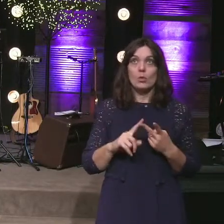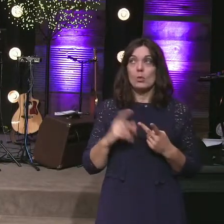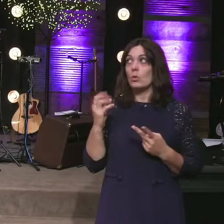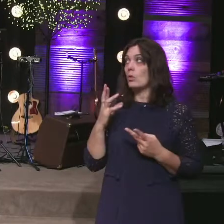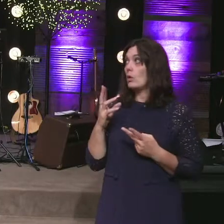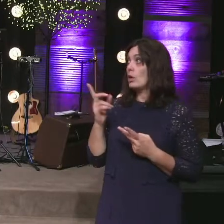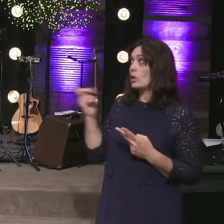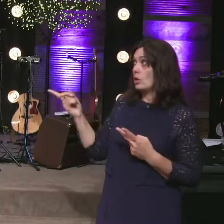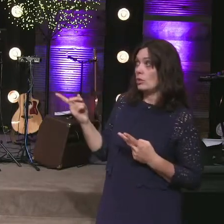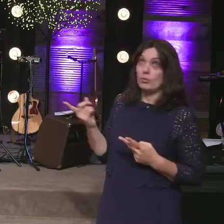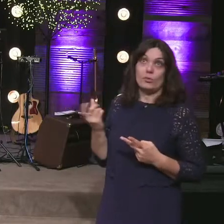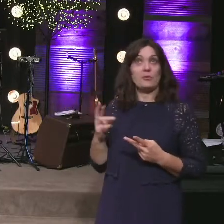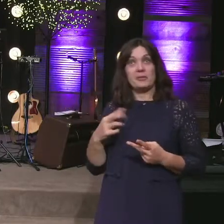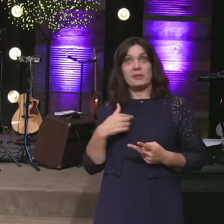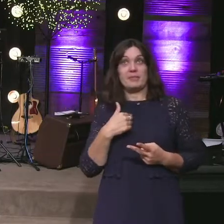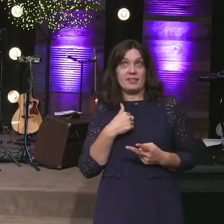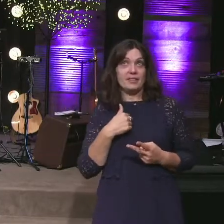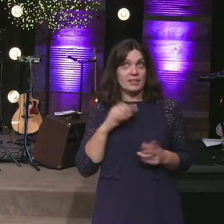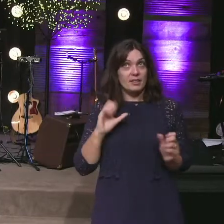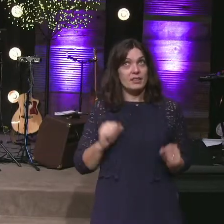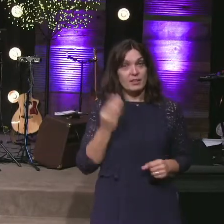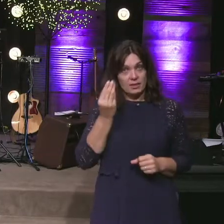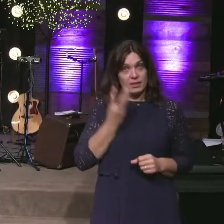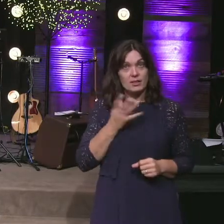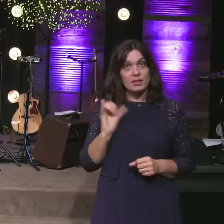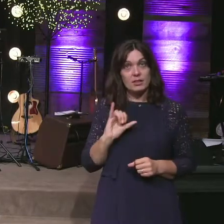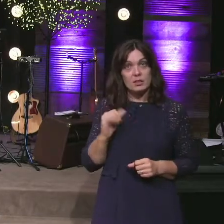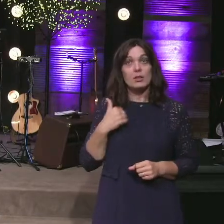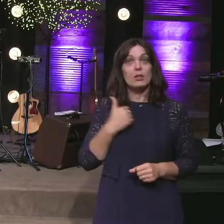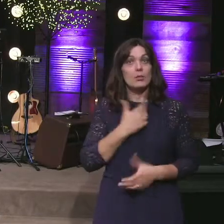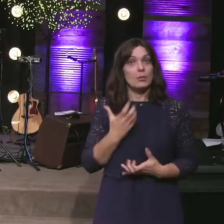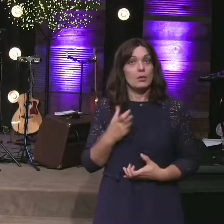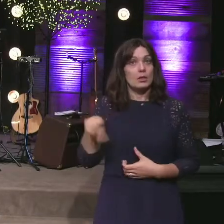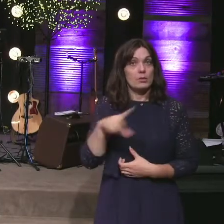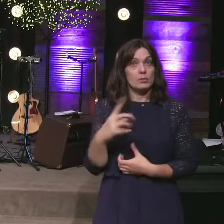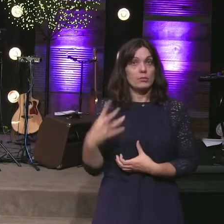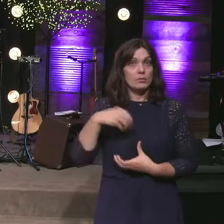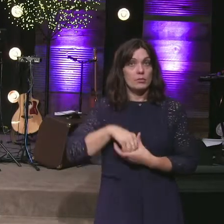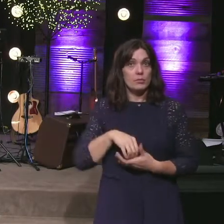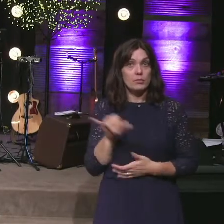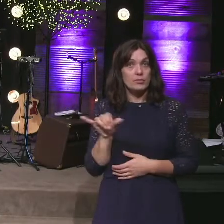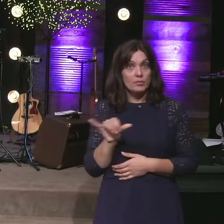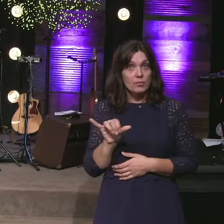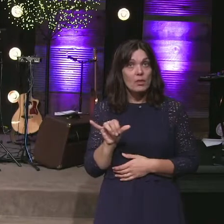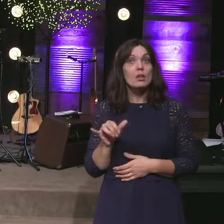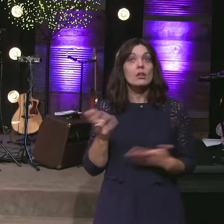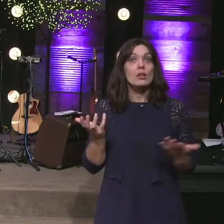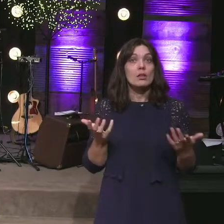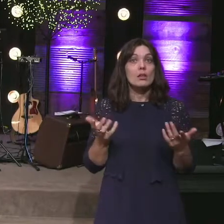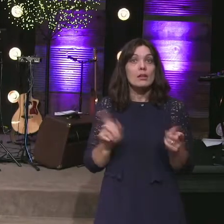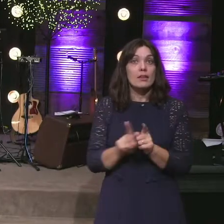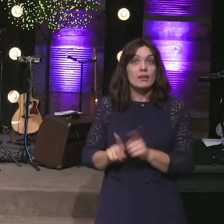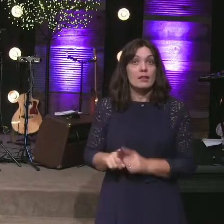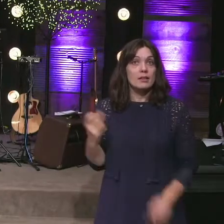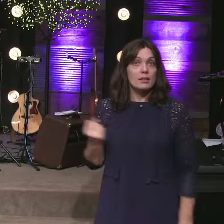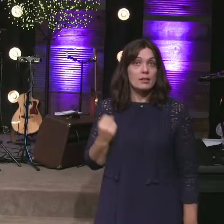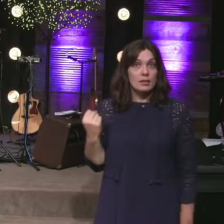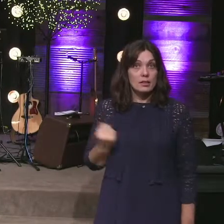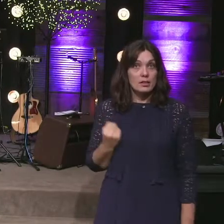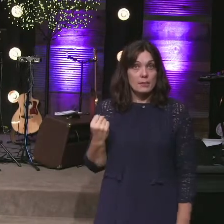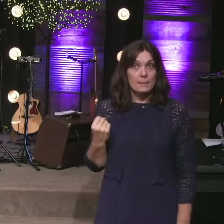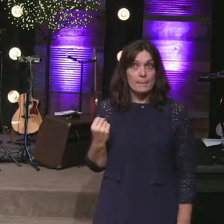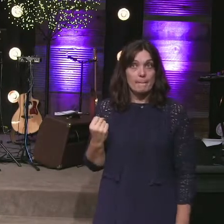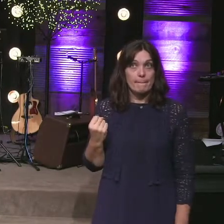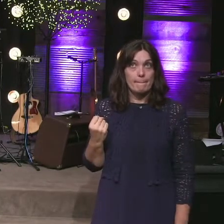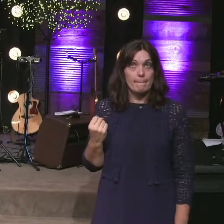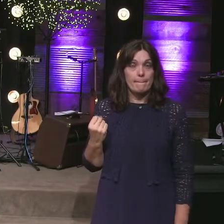or me. Yes, we want you to be a part of that. And then on Saturday,